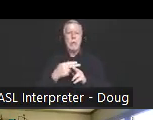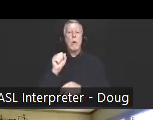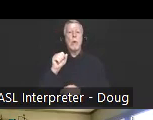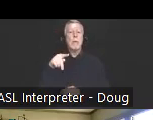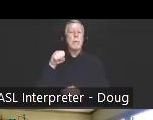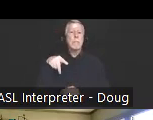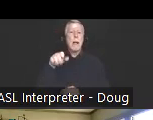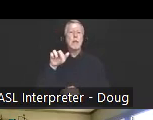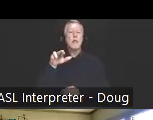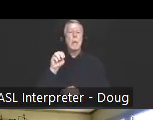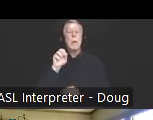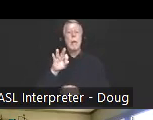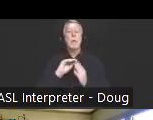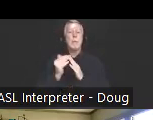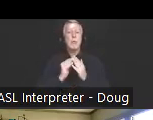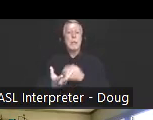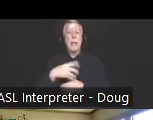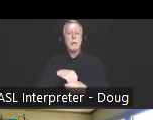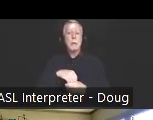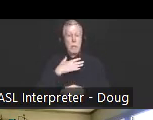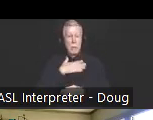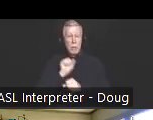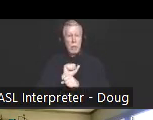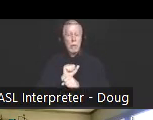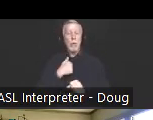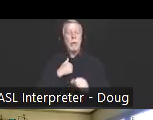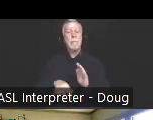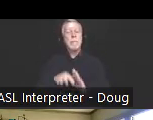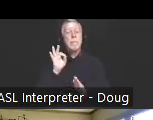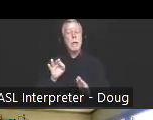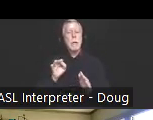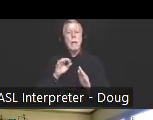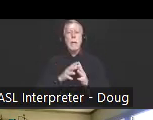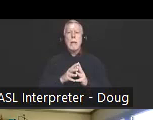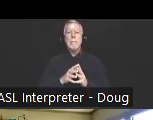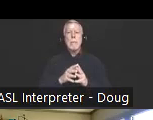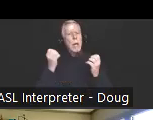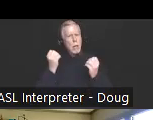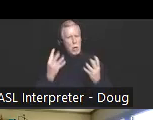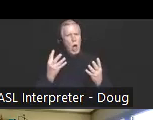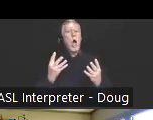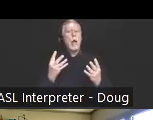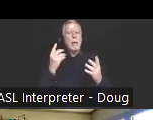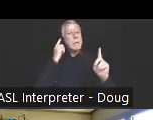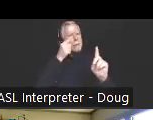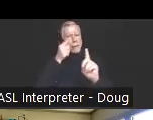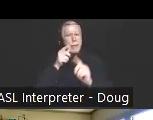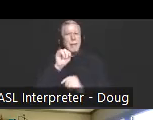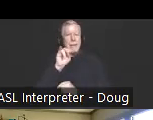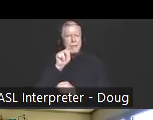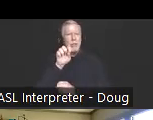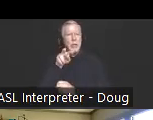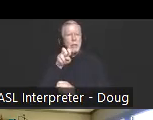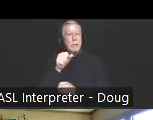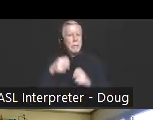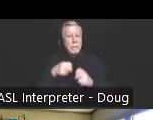engagement. In my work, what I found is that where a lot of initiatives have difficulty is they don't do the sort